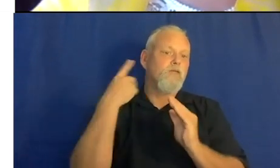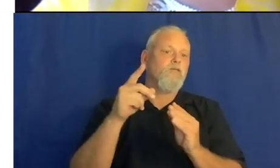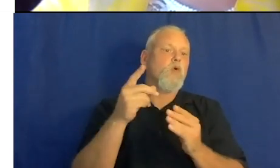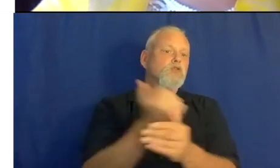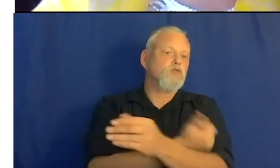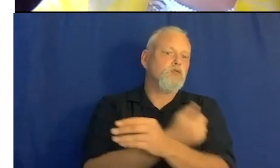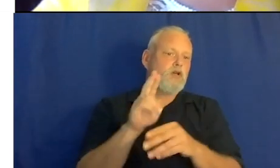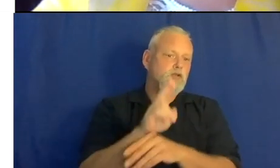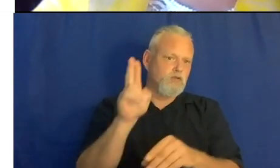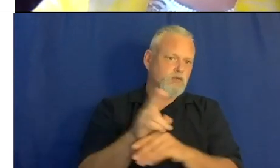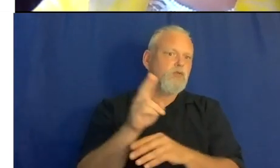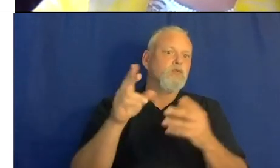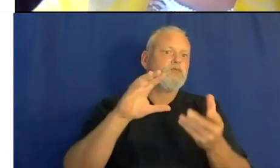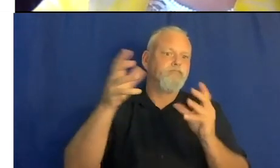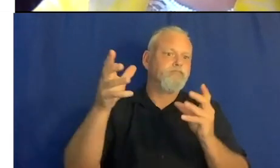In response